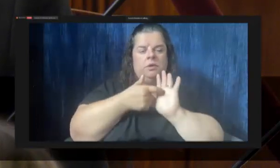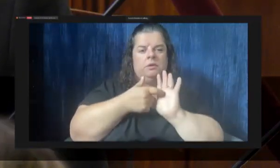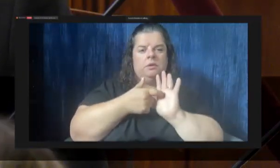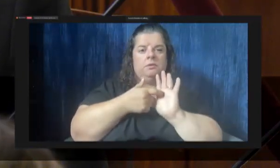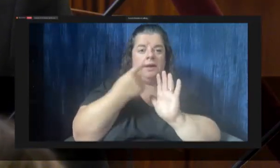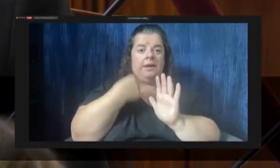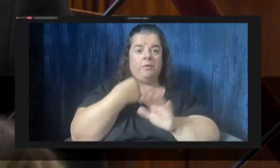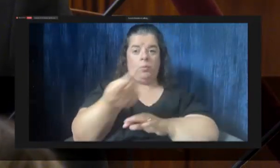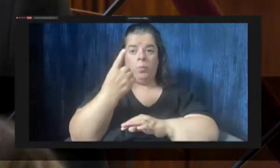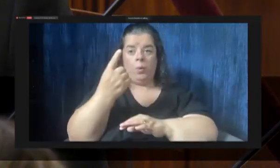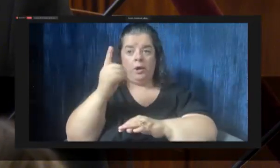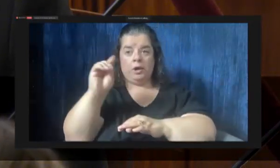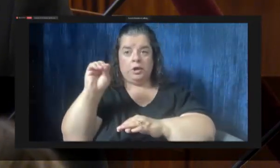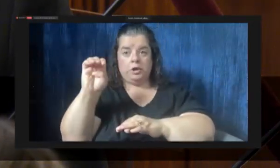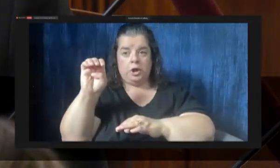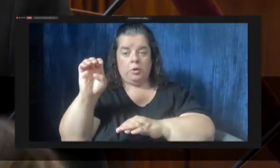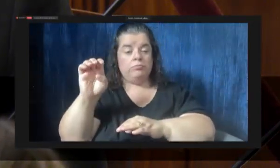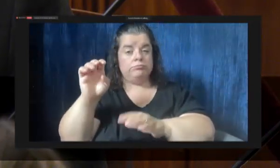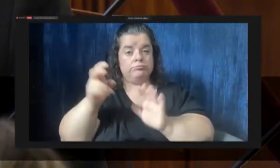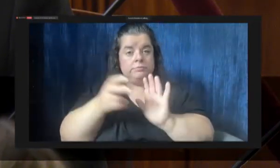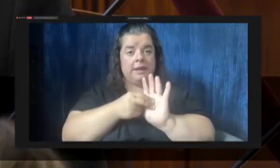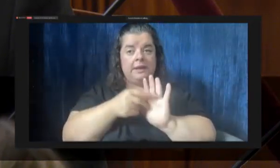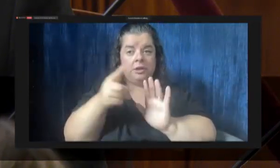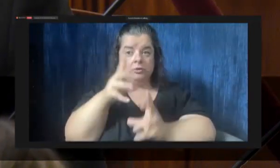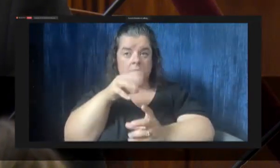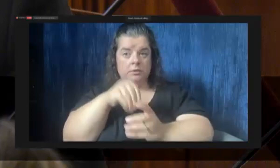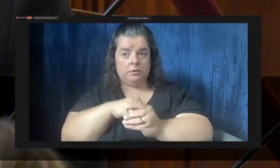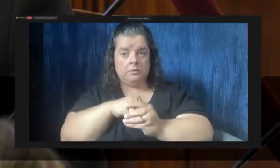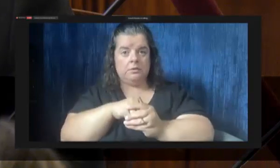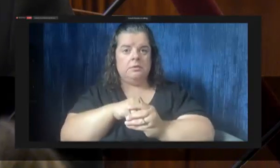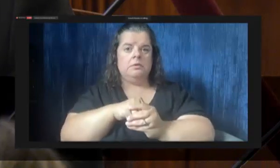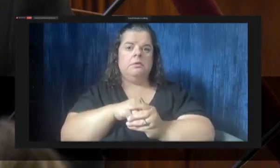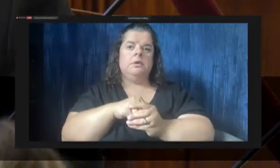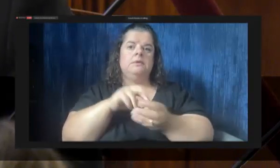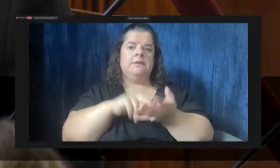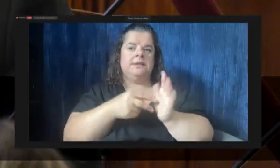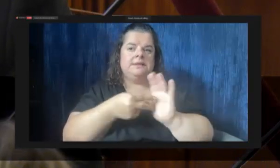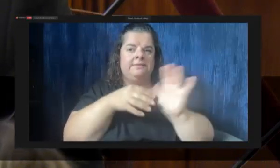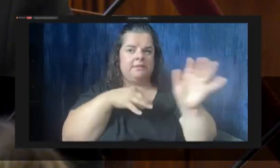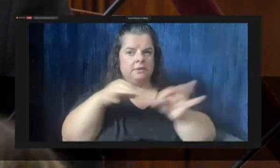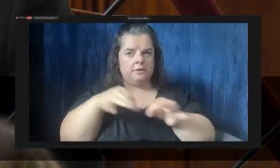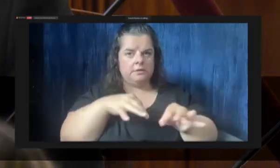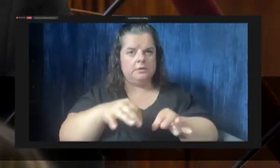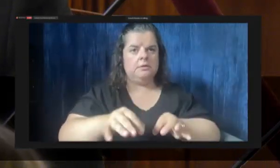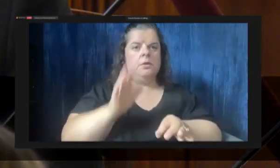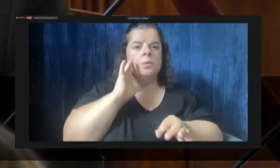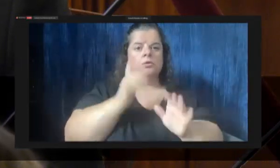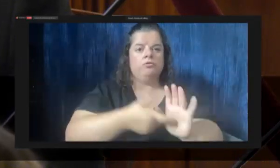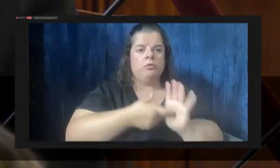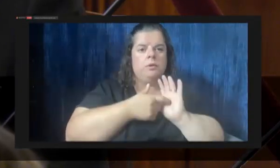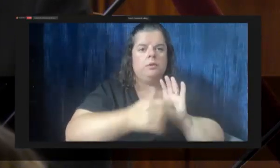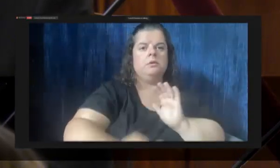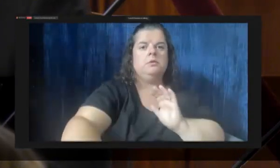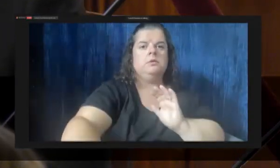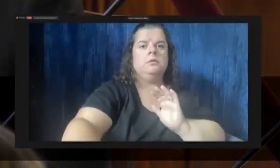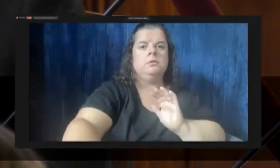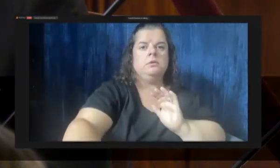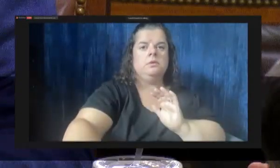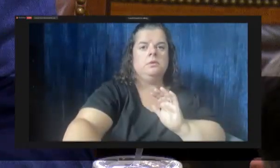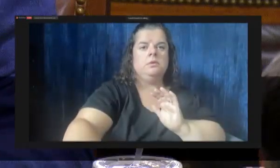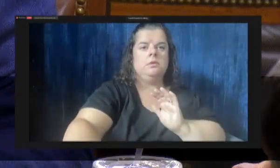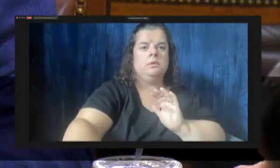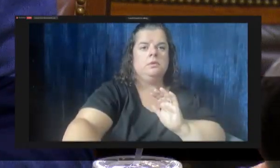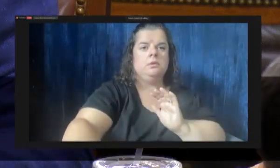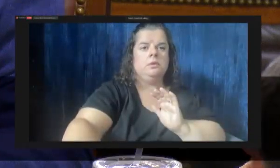and you participate, oh, okay, right. And you participate, then right. by definition, right. that would require right. to be donated. And I will tell you, knowing the